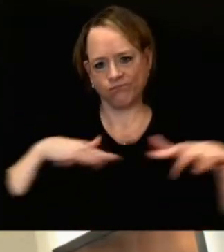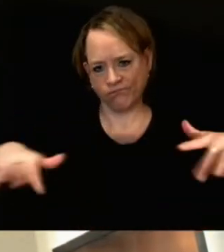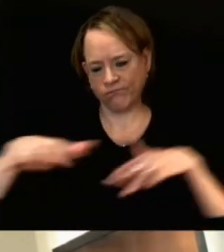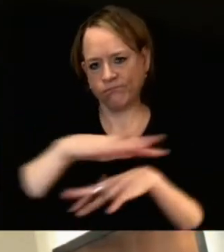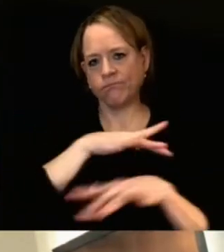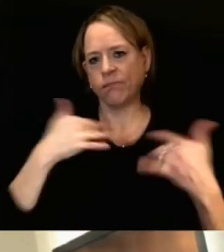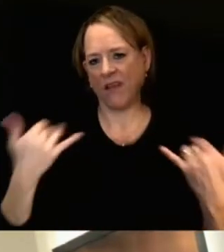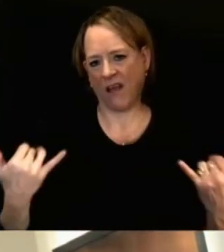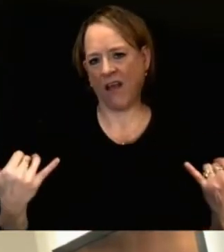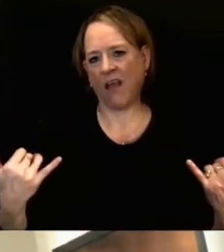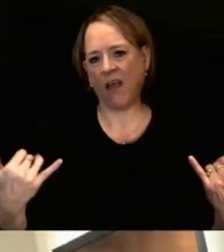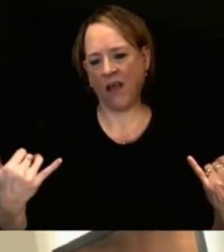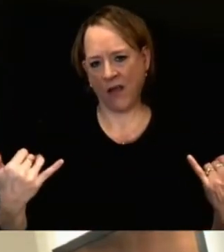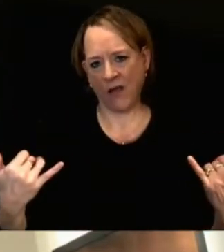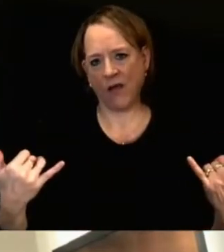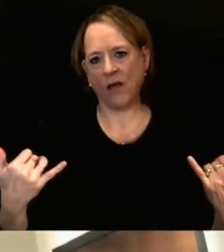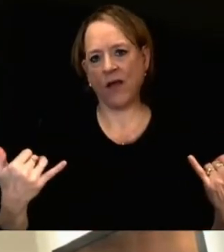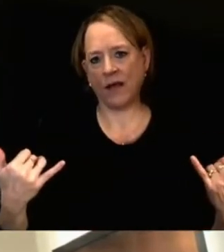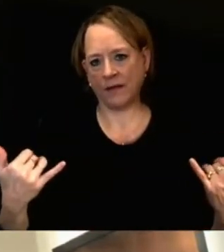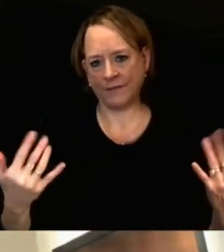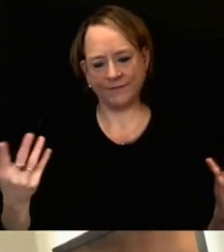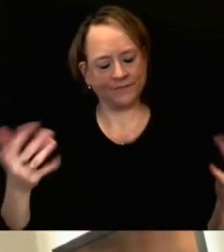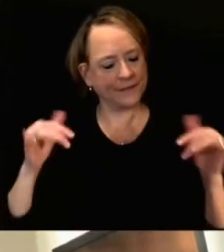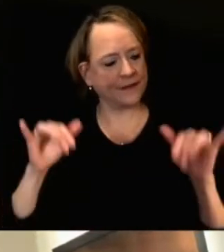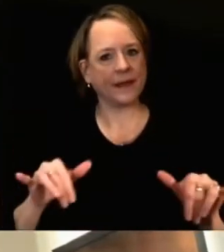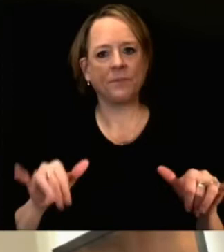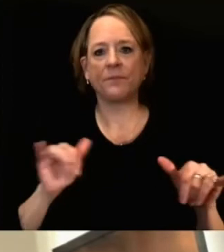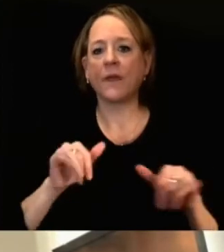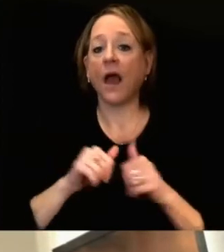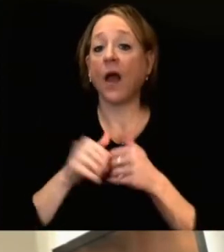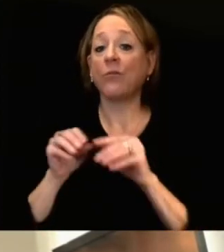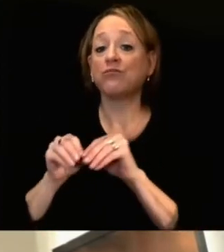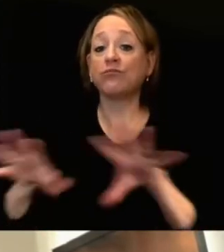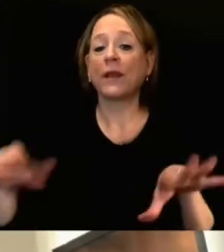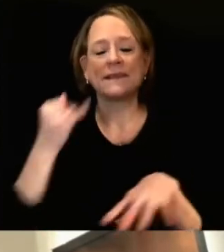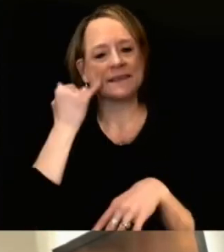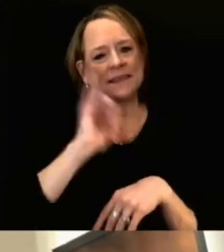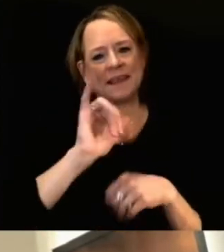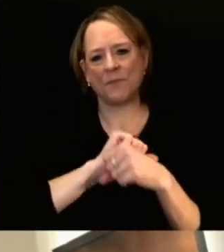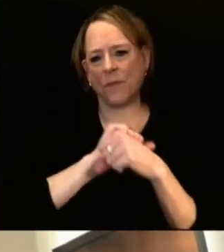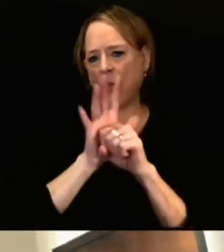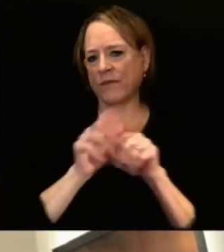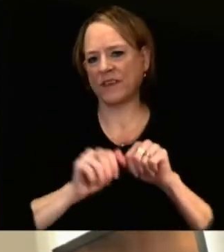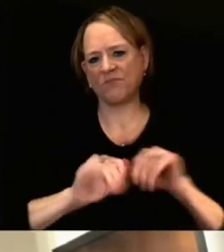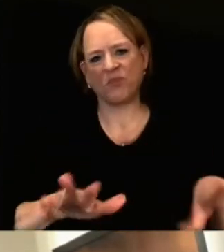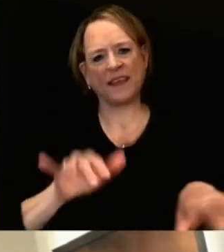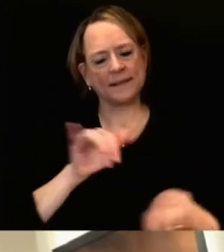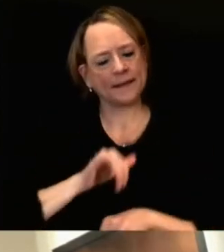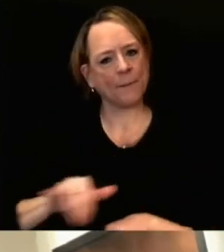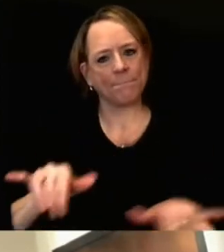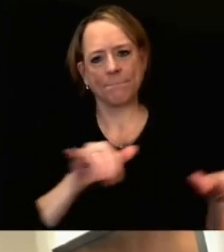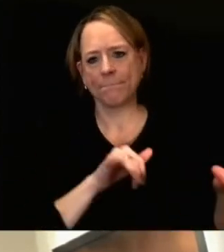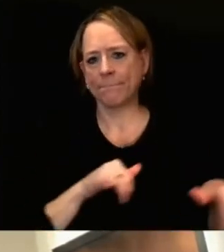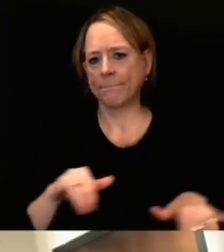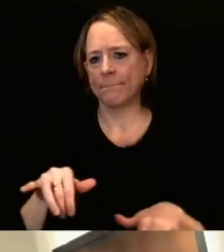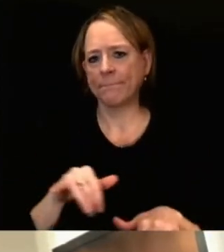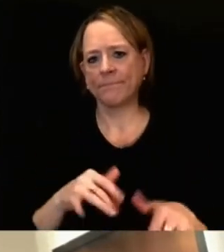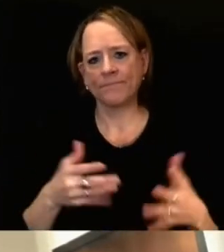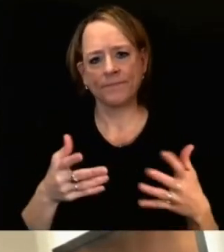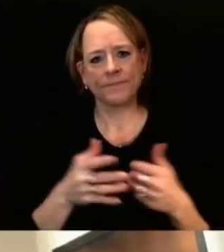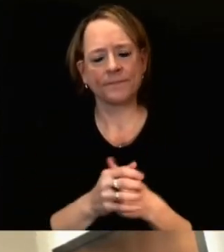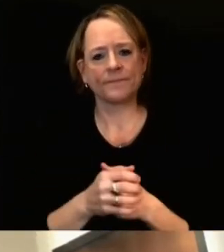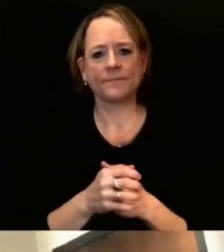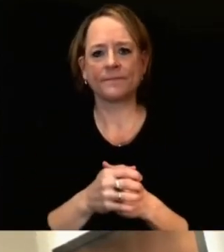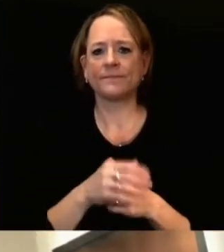vaccination. So in this moment where we're so very concerned about our hospitals being full and wanting to do everything we can to